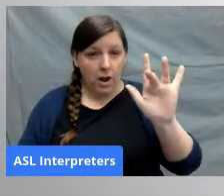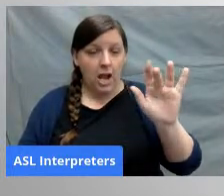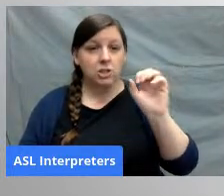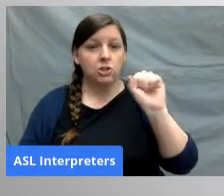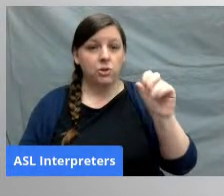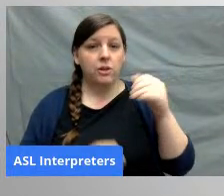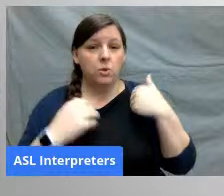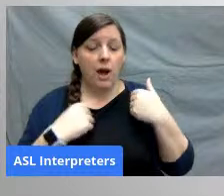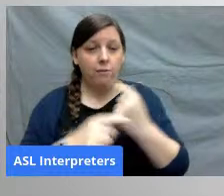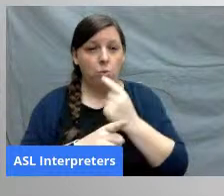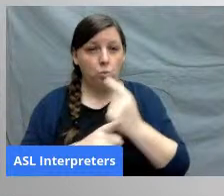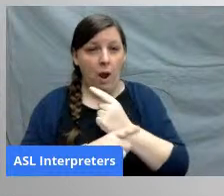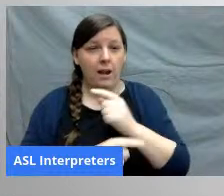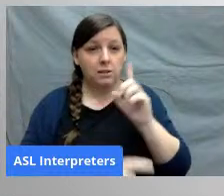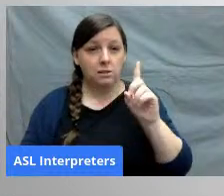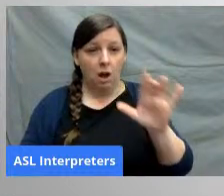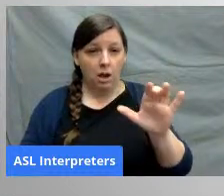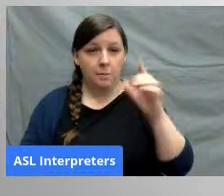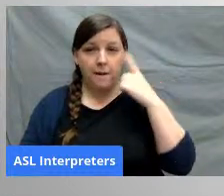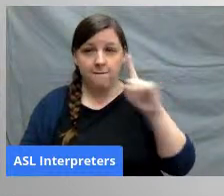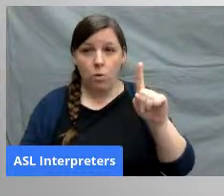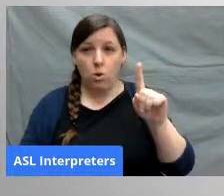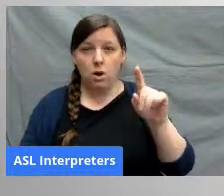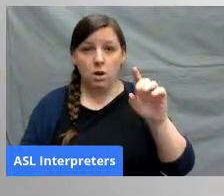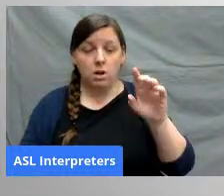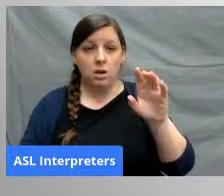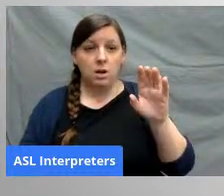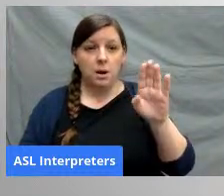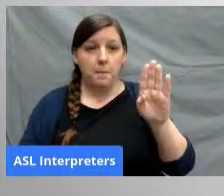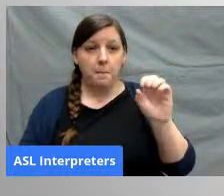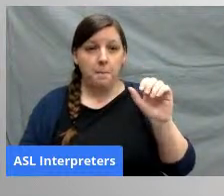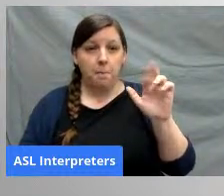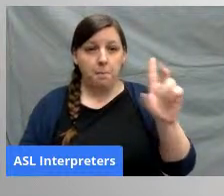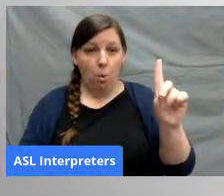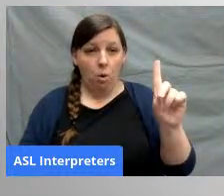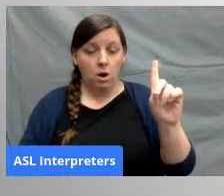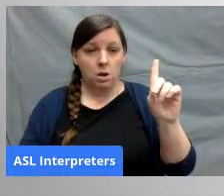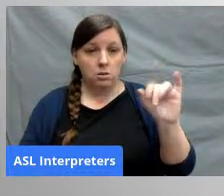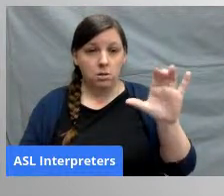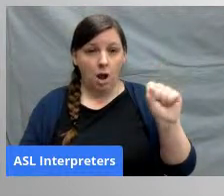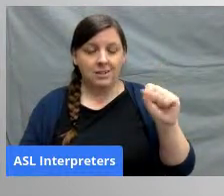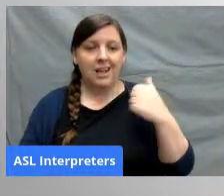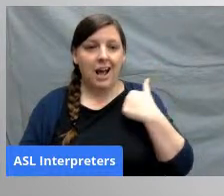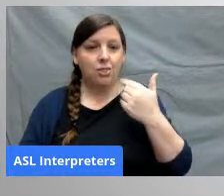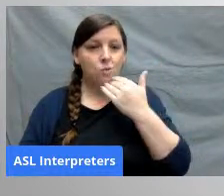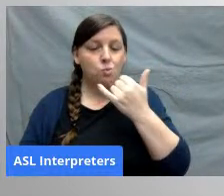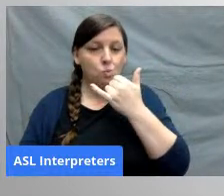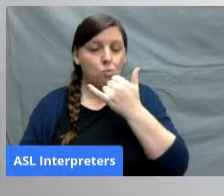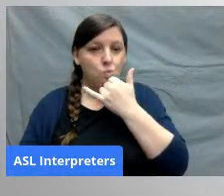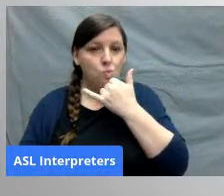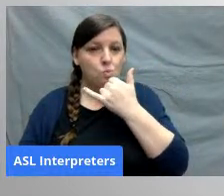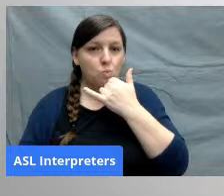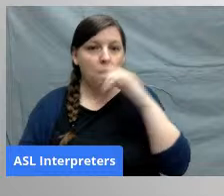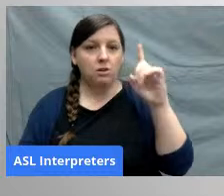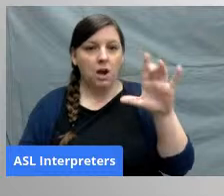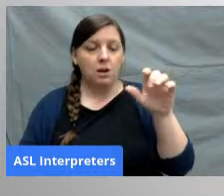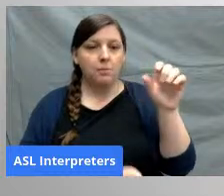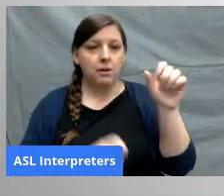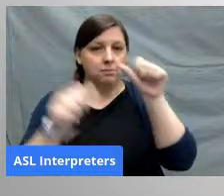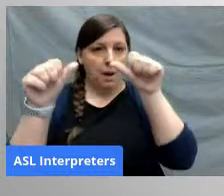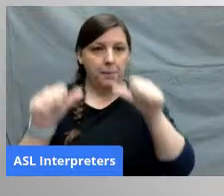I just want to make sure everyone has the correct document. I'll go back and do that. Thank you.